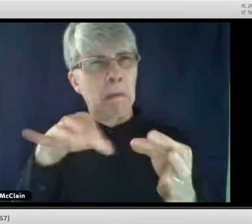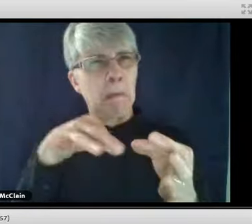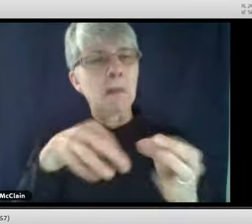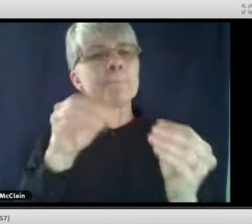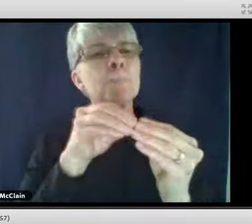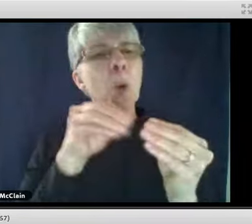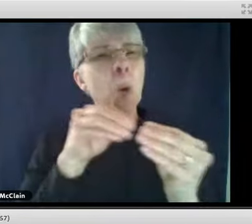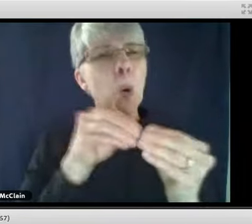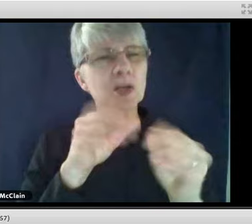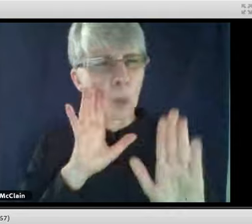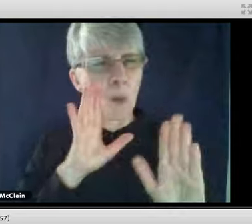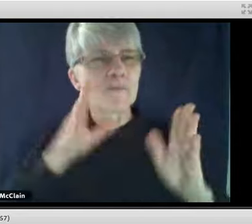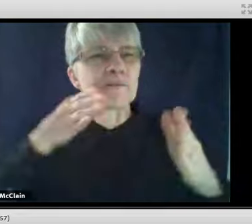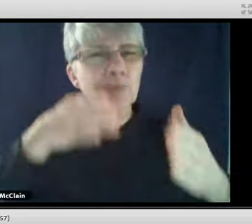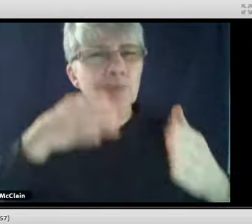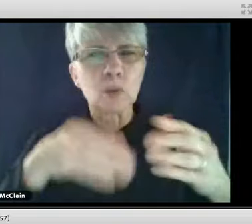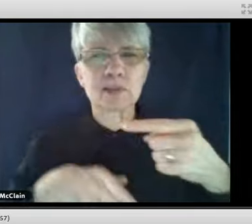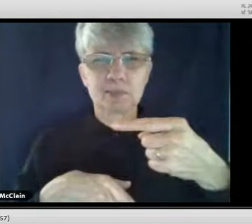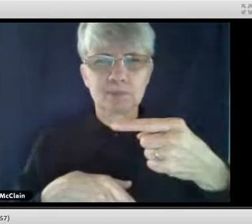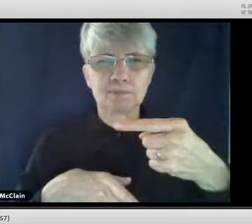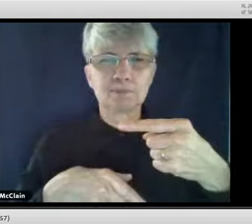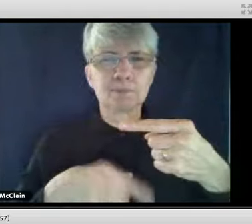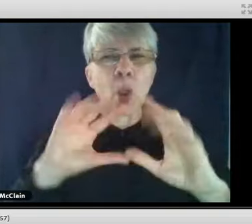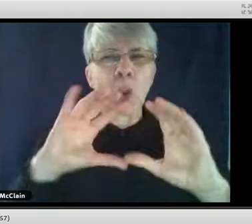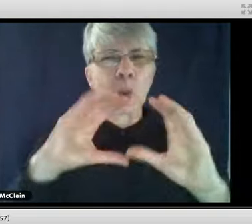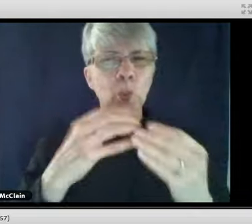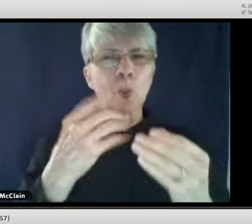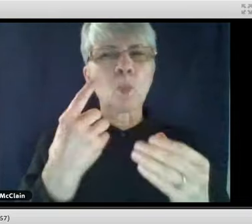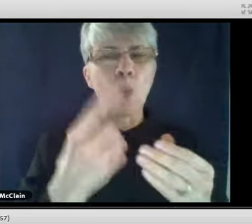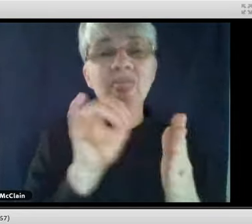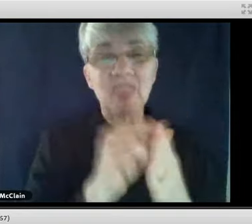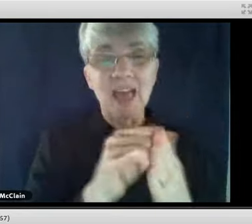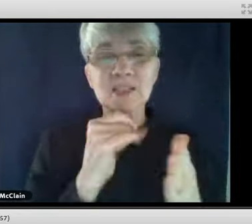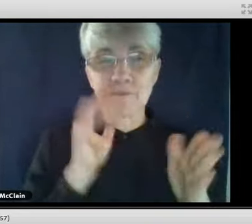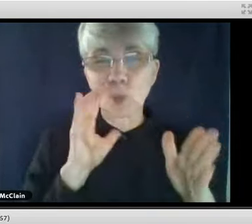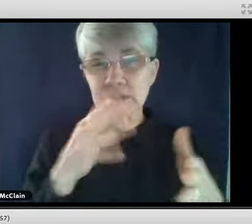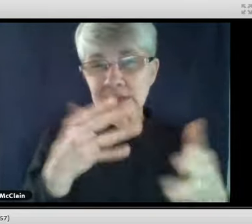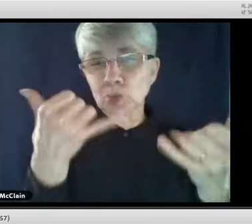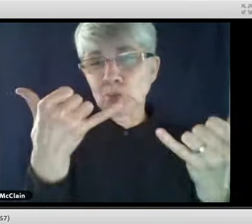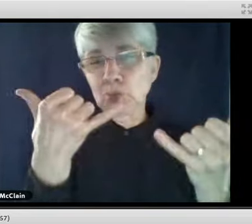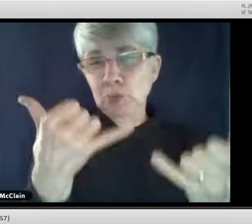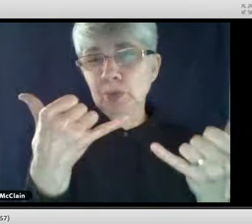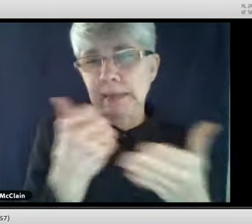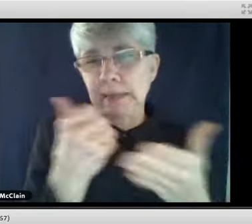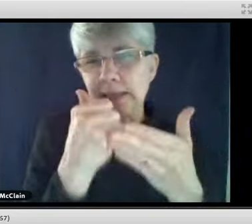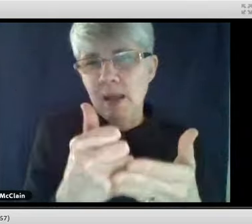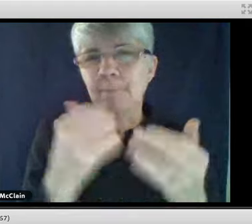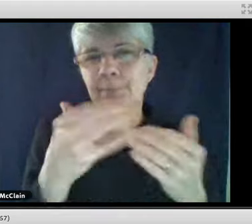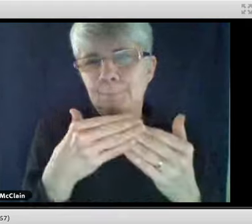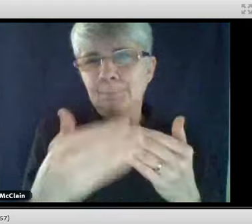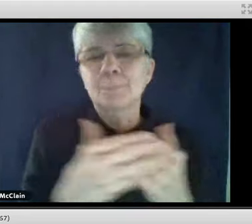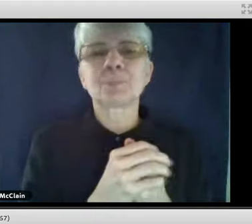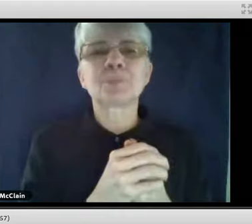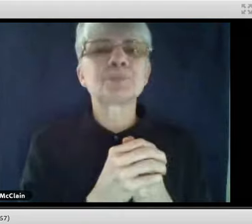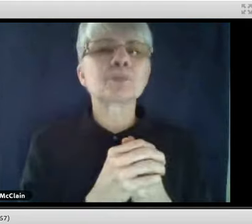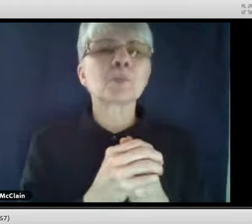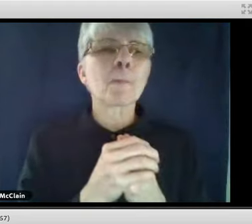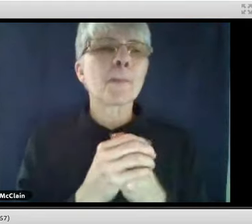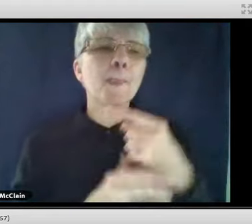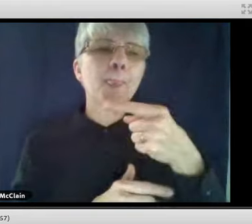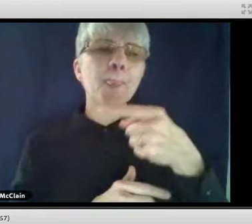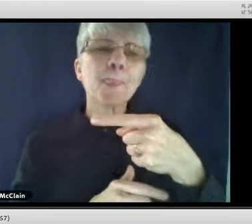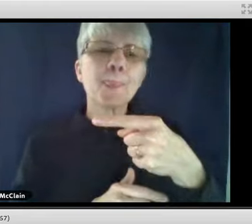focus, and that's the group 1 entities. Okay, so those are the ones I want to focus on, and for the rest of our time here. Okay, all right. So the group